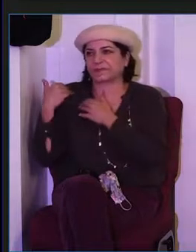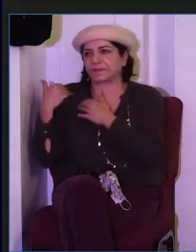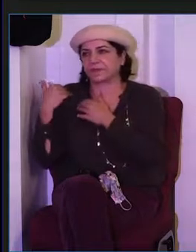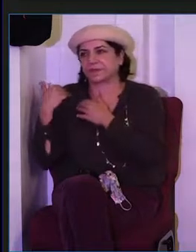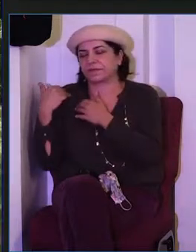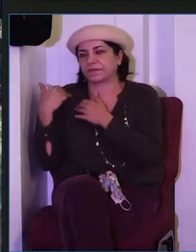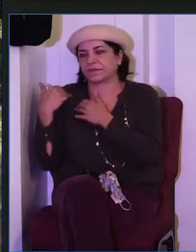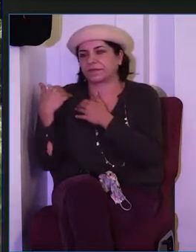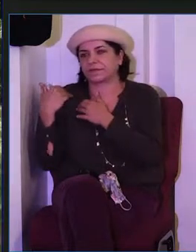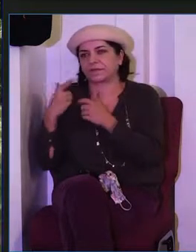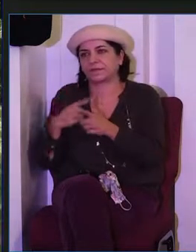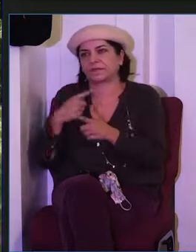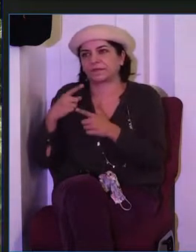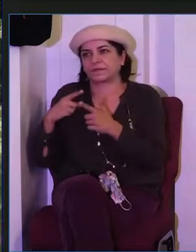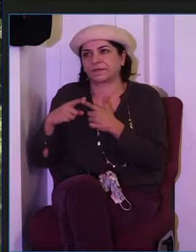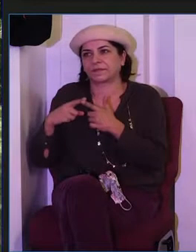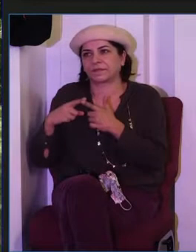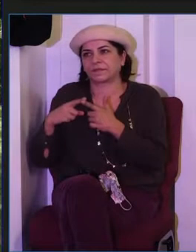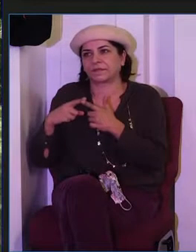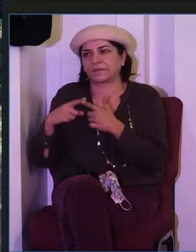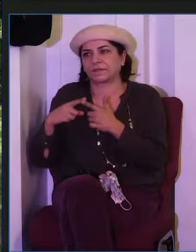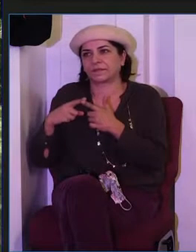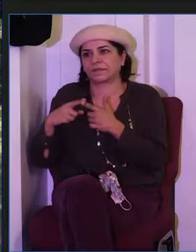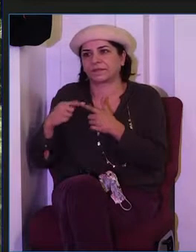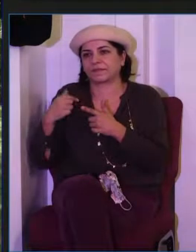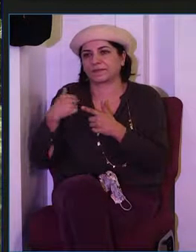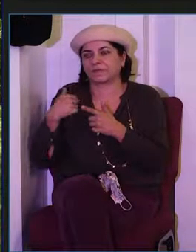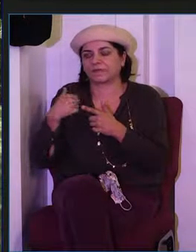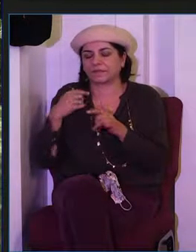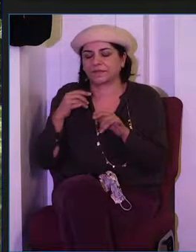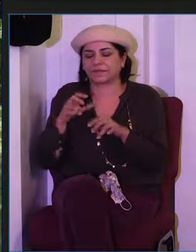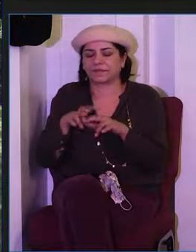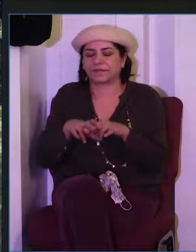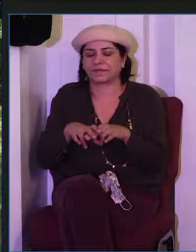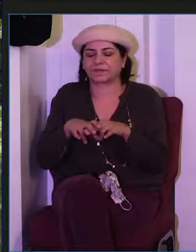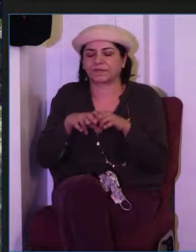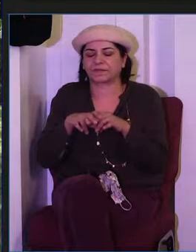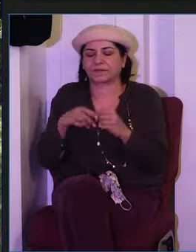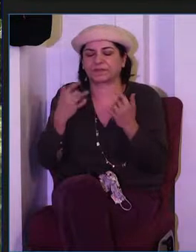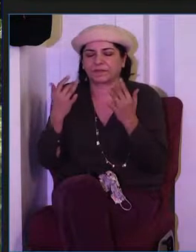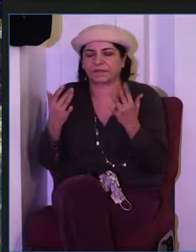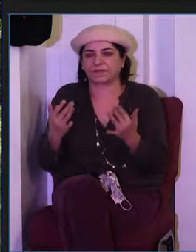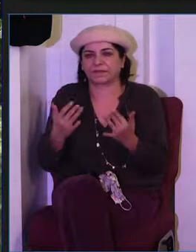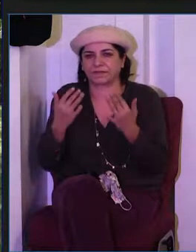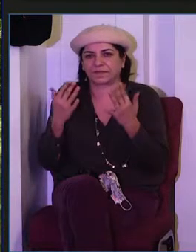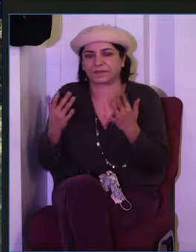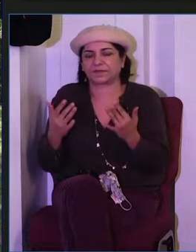then I am still and wait here in the